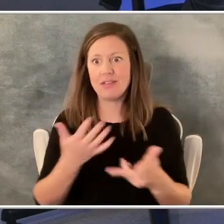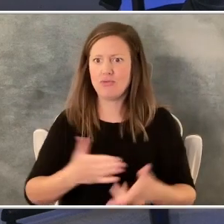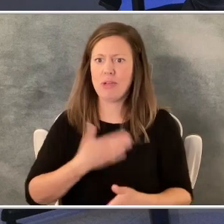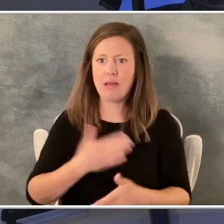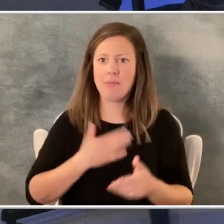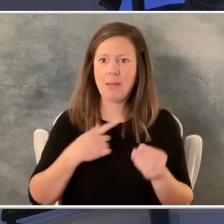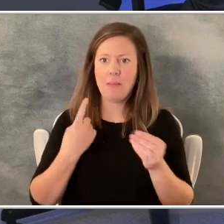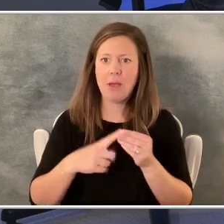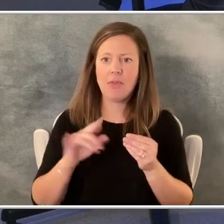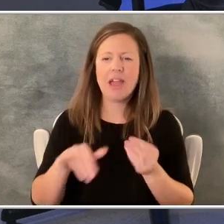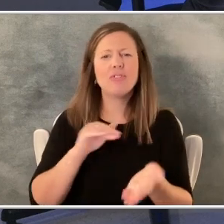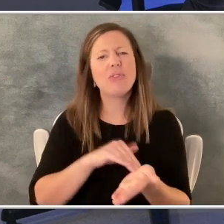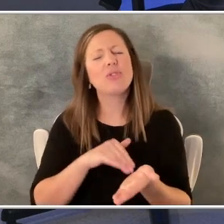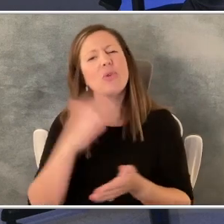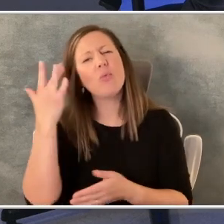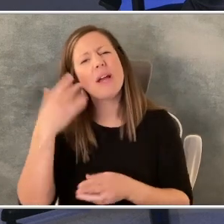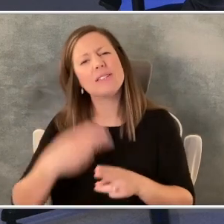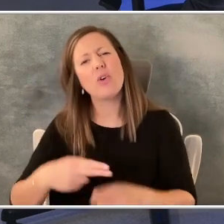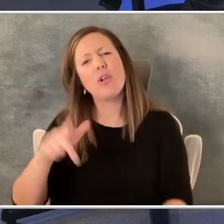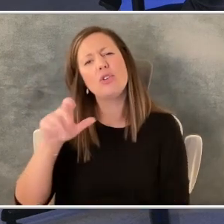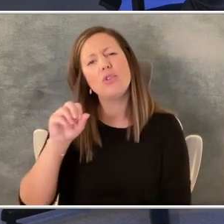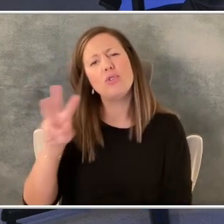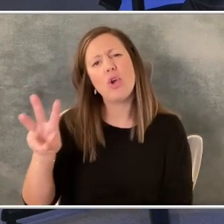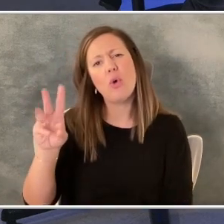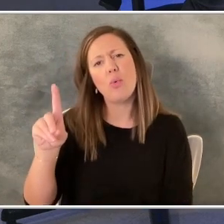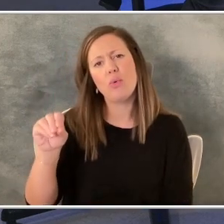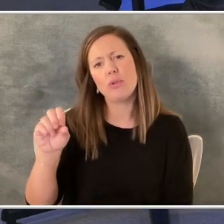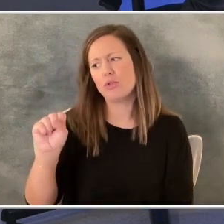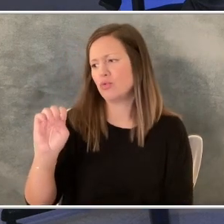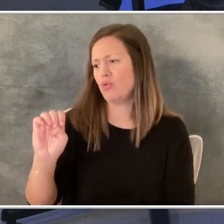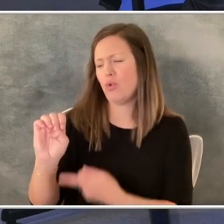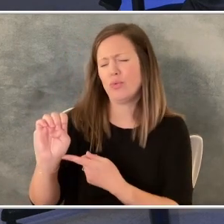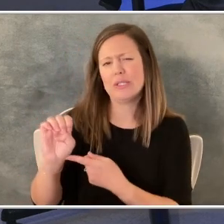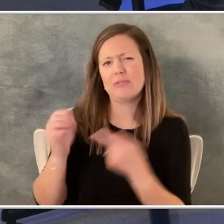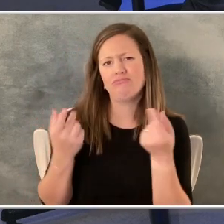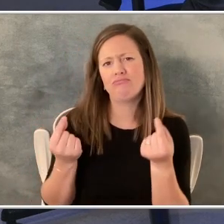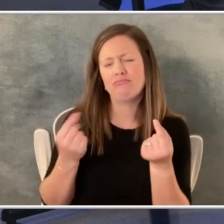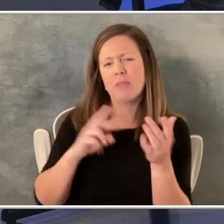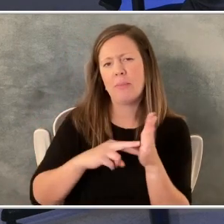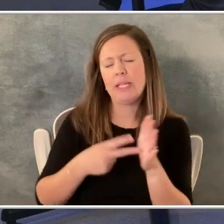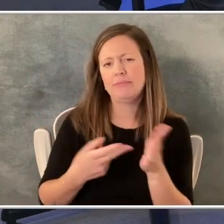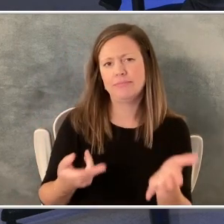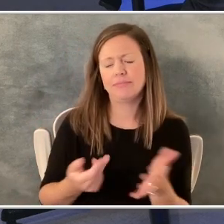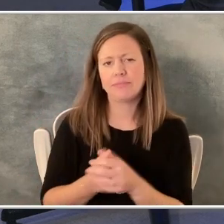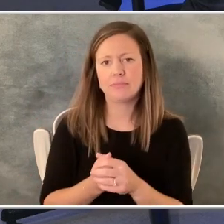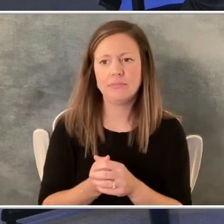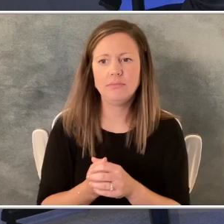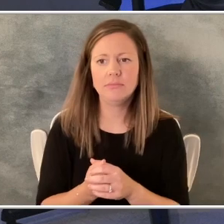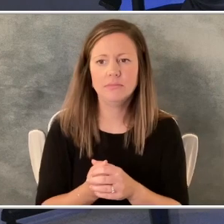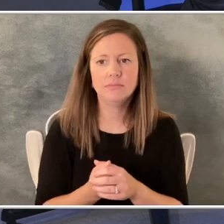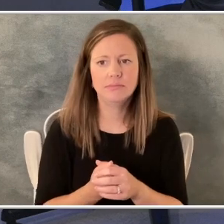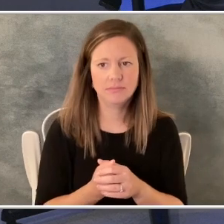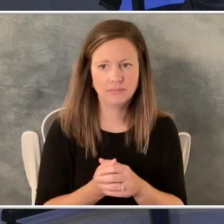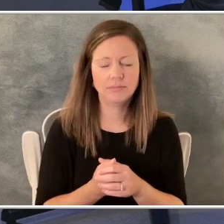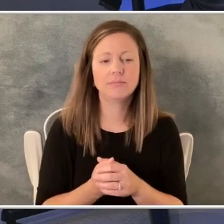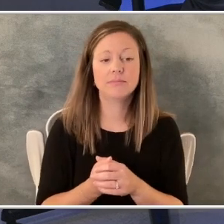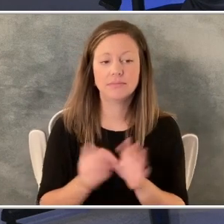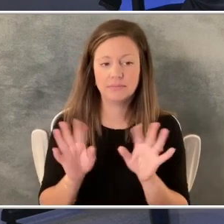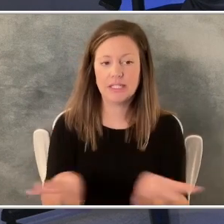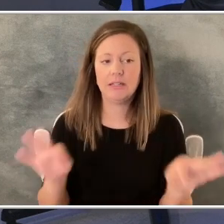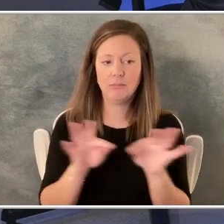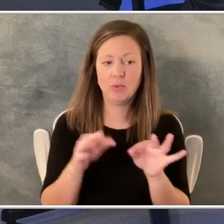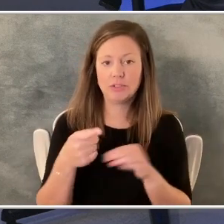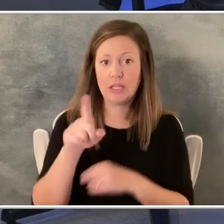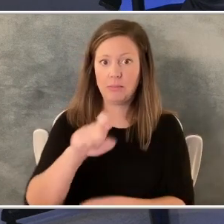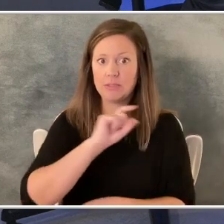call it a low-dose screening? What are we getting a low dose of, and that's, and therefore, why is it so important? You have to be qualified